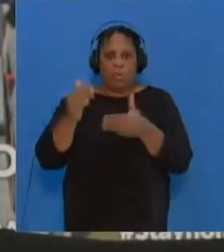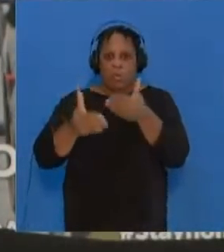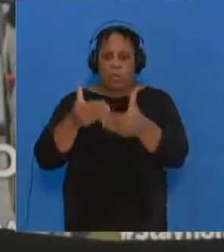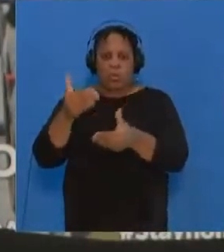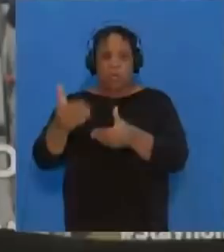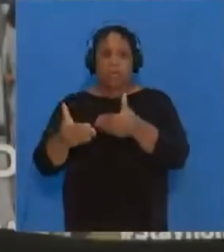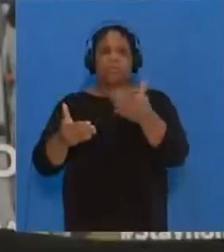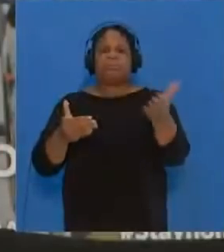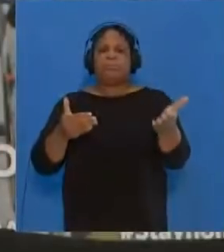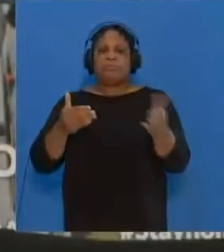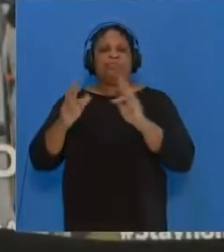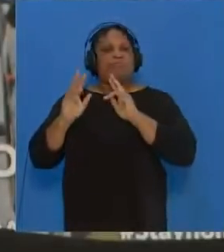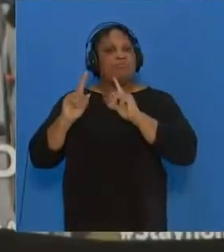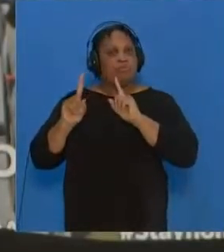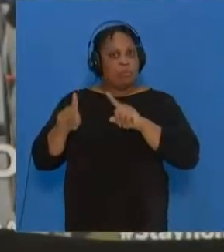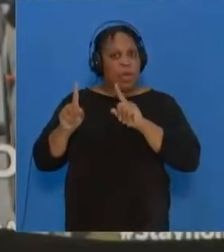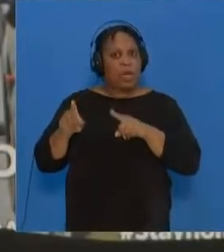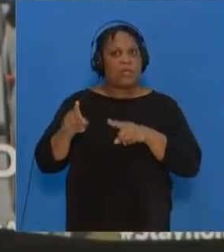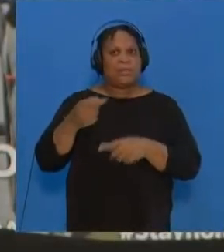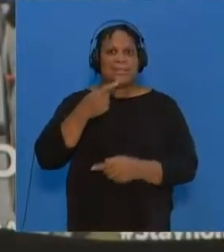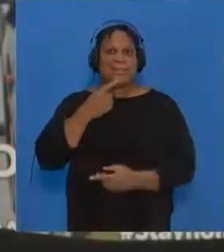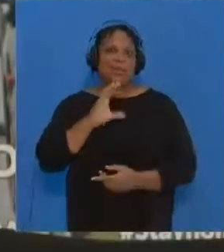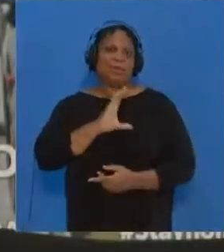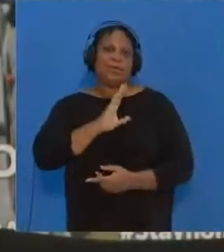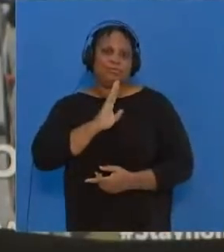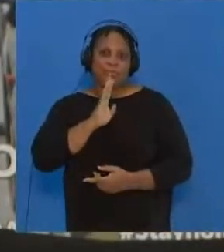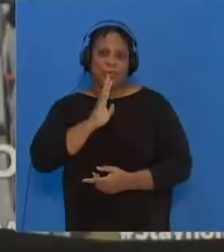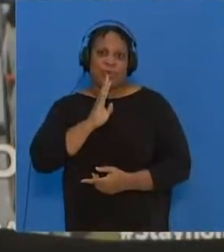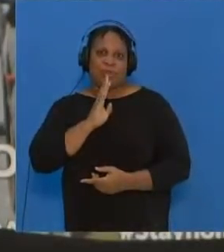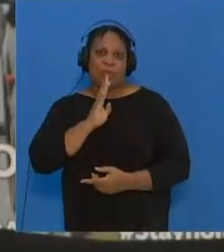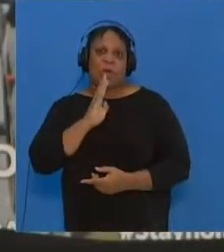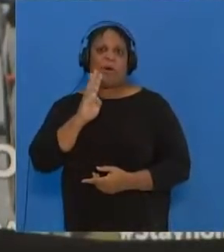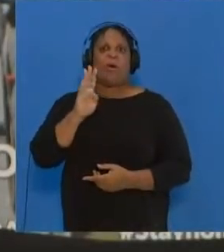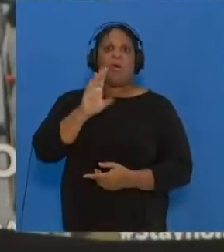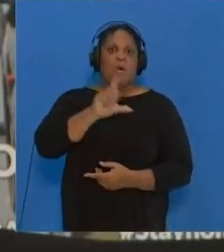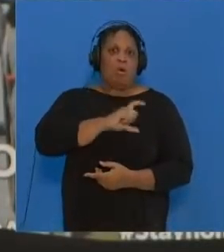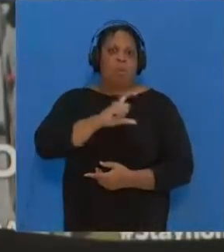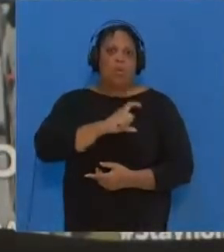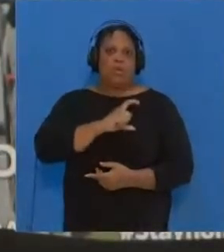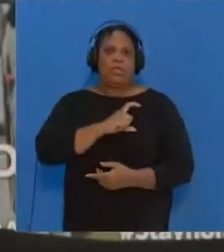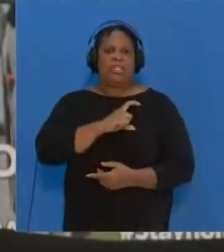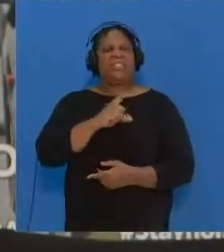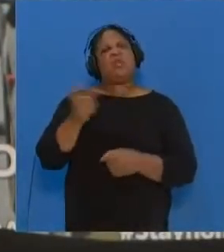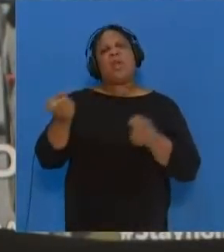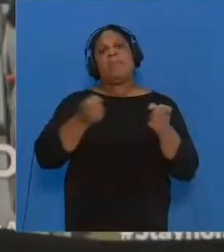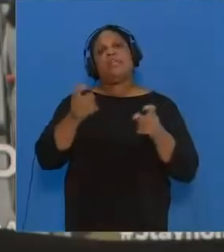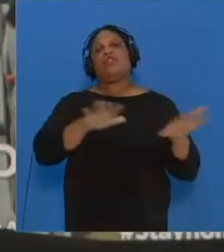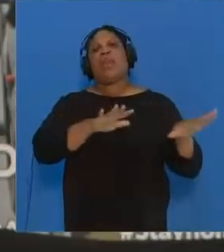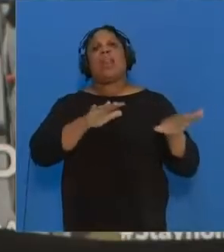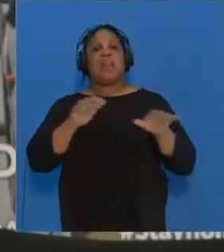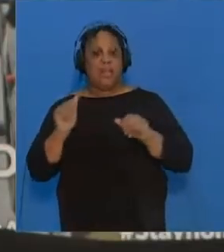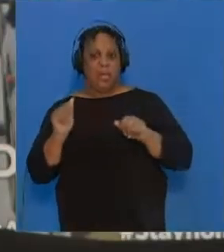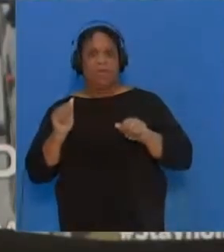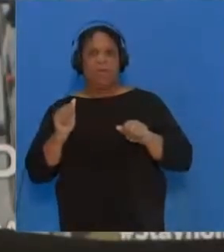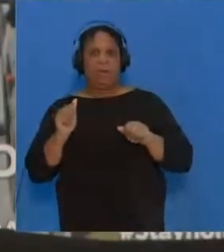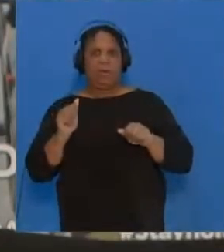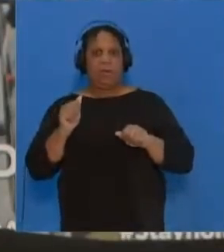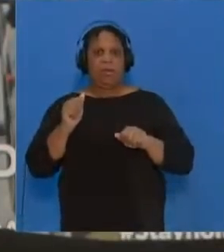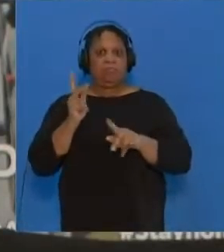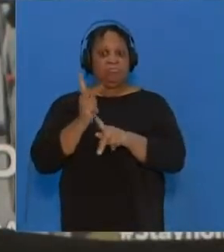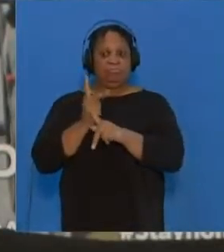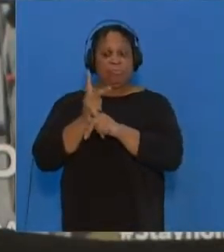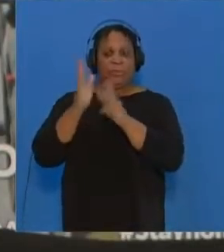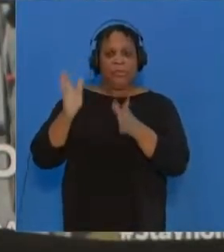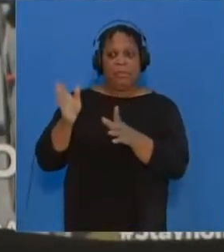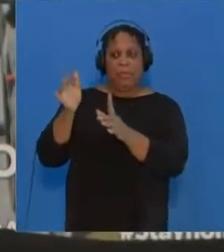time we shared it, we talked about the Officer Barbie. Officer Barbie is on administrative leave. Mhm. A superintendent has been assigned to